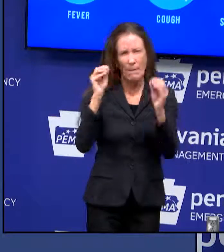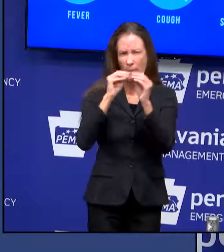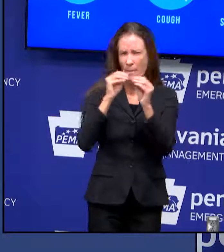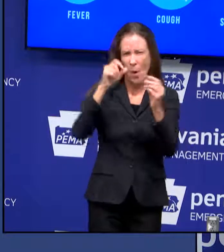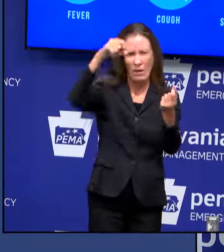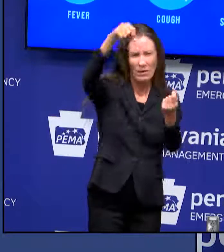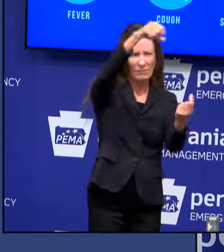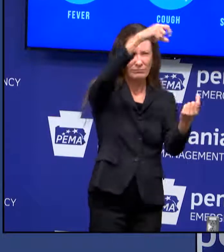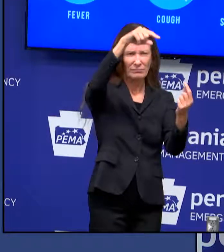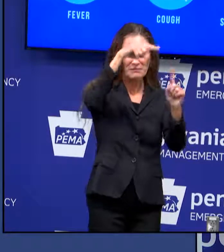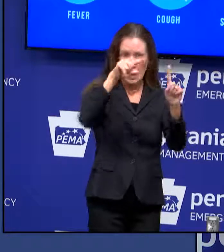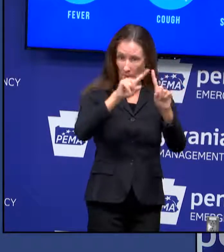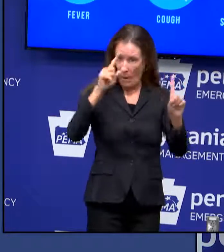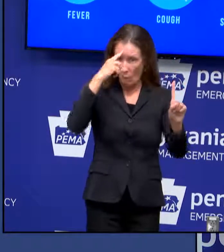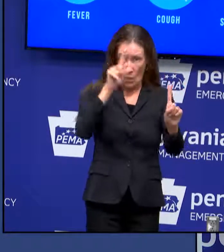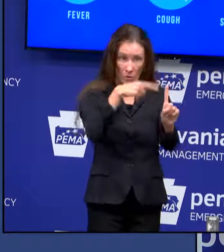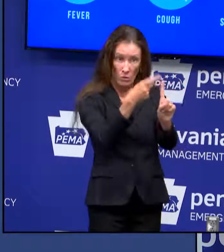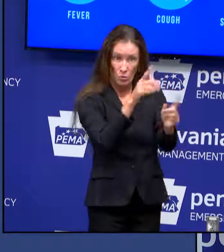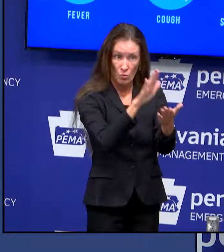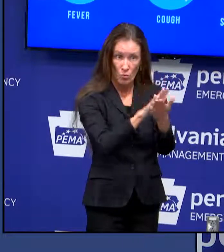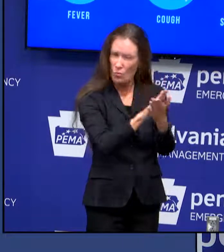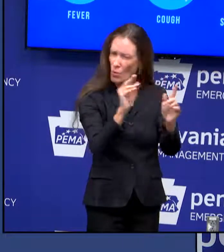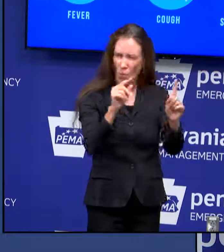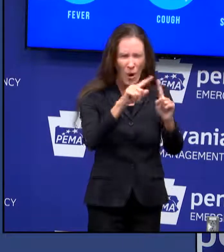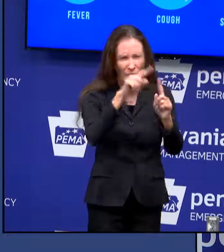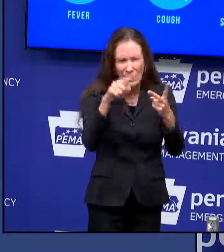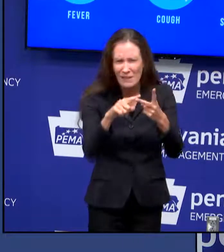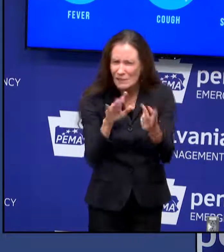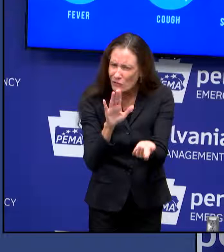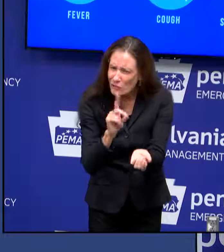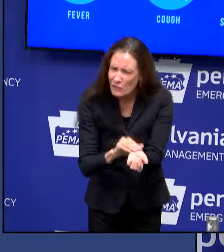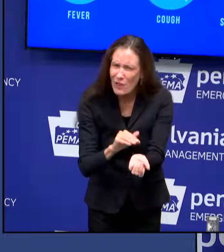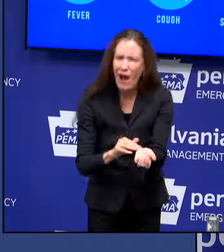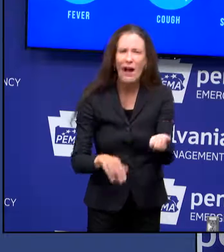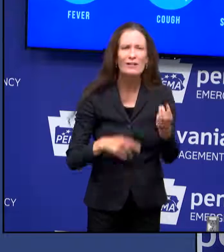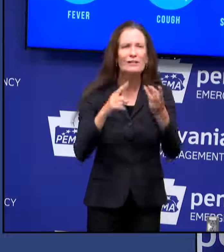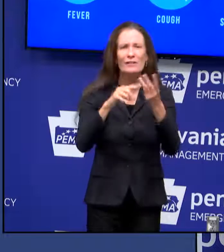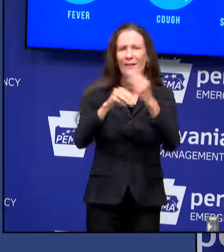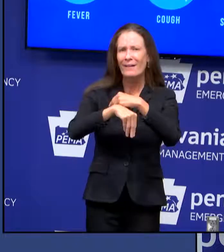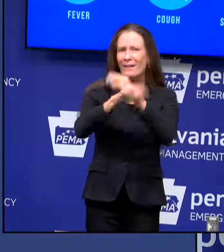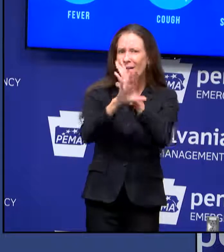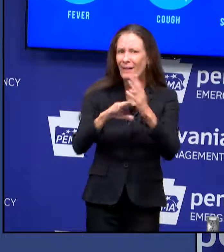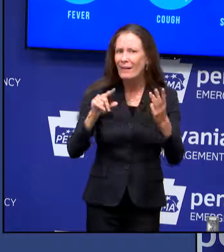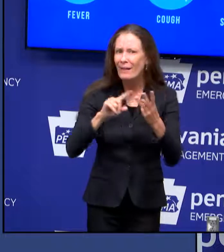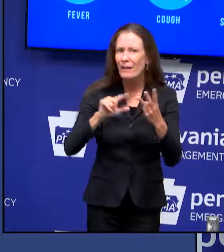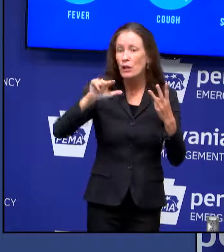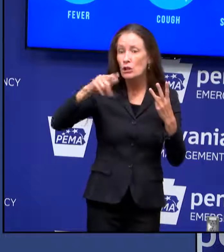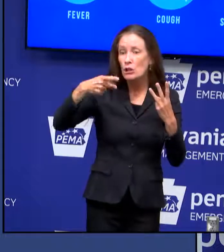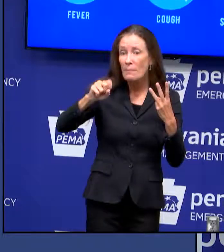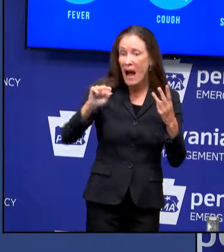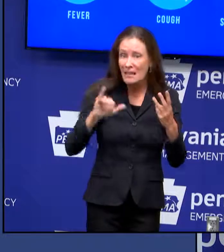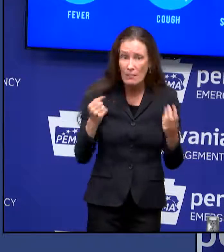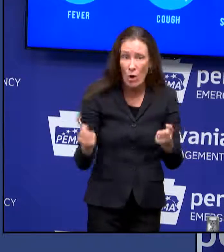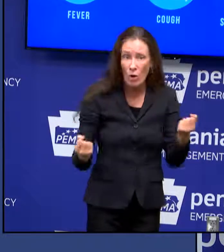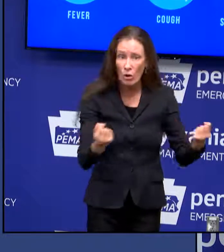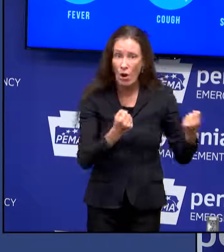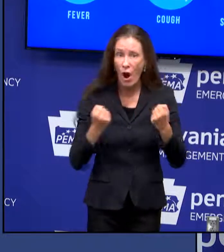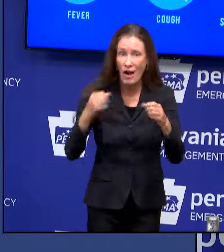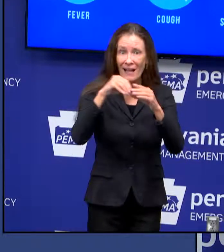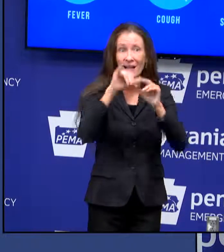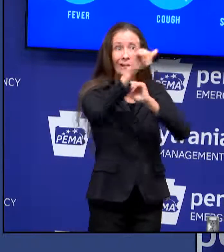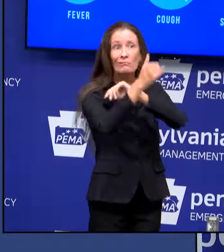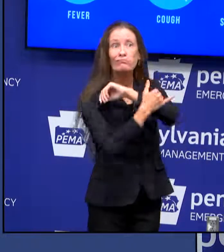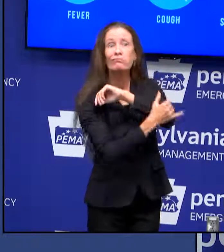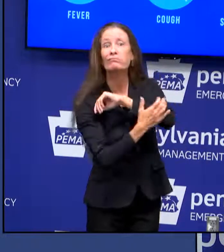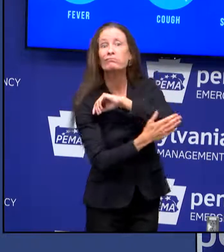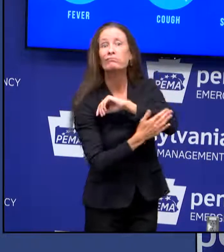it's telemedicine, it's economic development, it's GPS to be able to drive autonomous vehicles. It's all